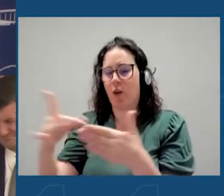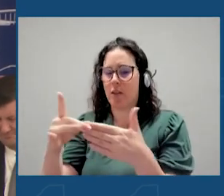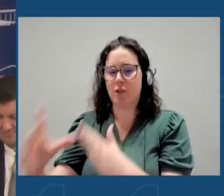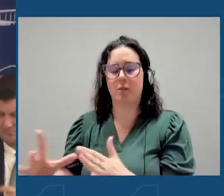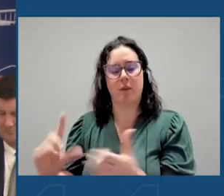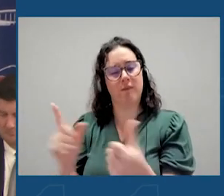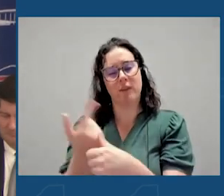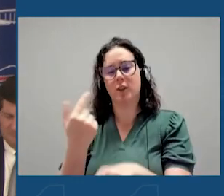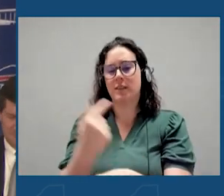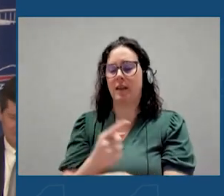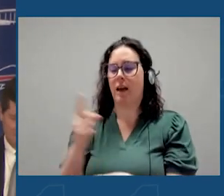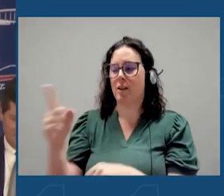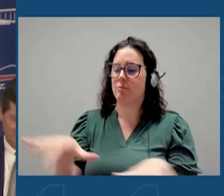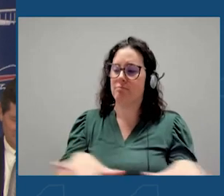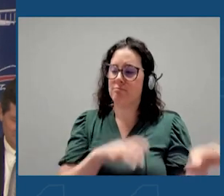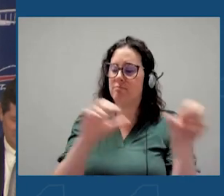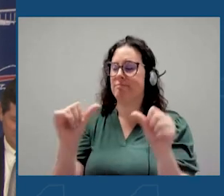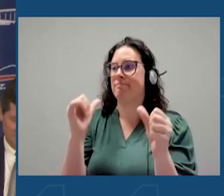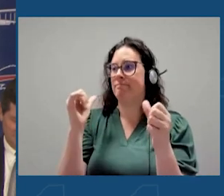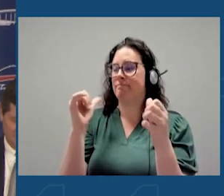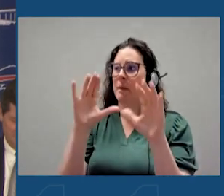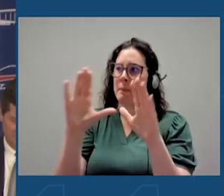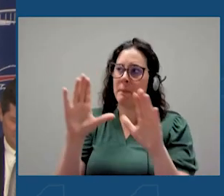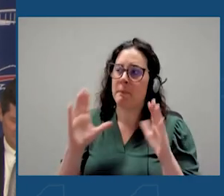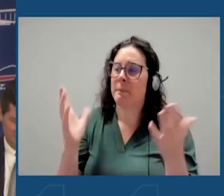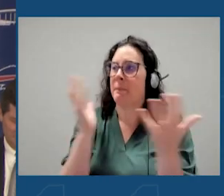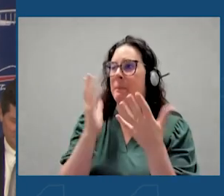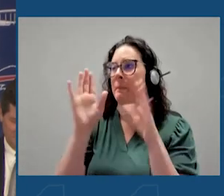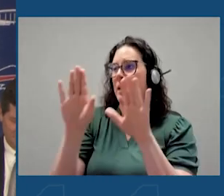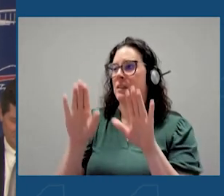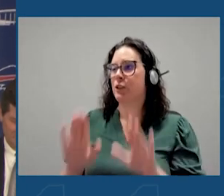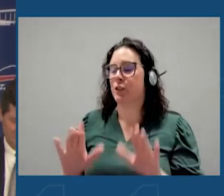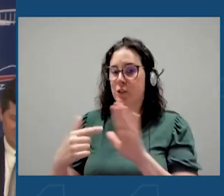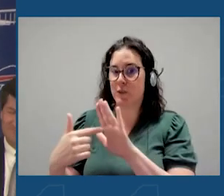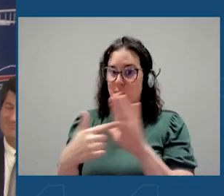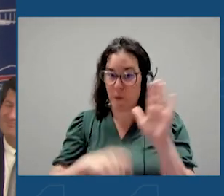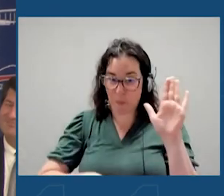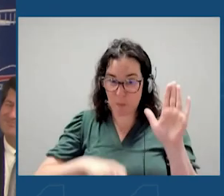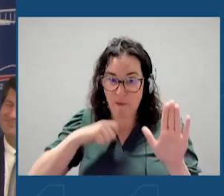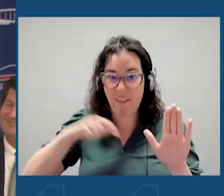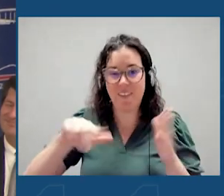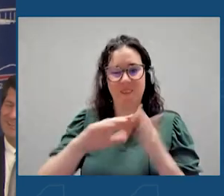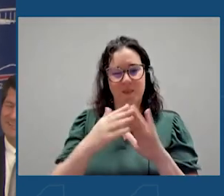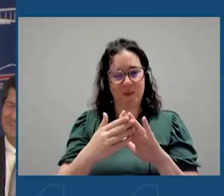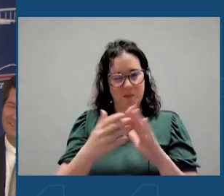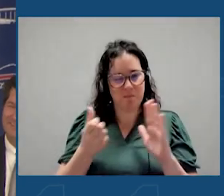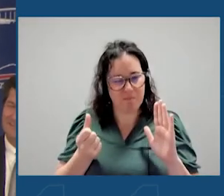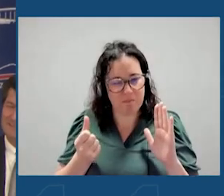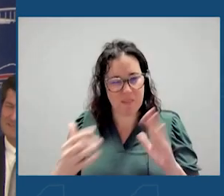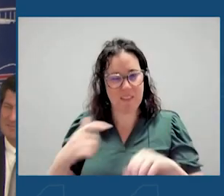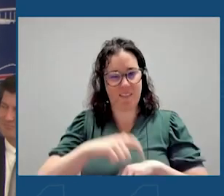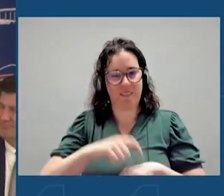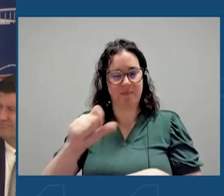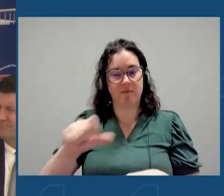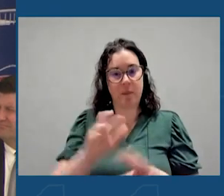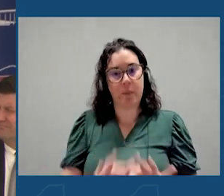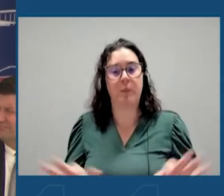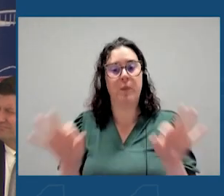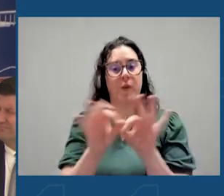one. She did show her pride in this community more than once. It was important to her,